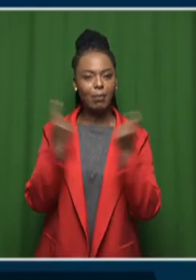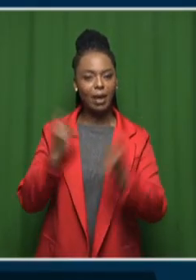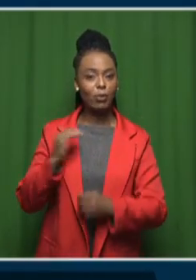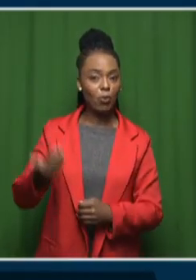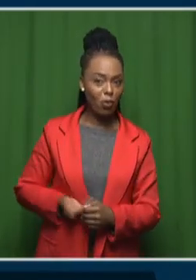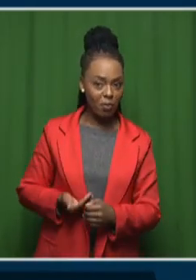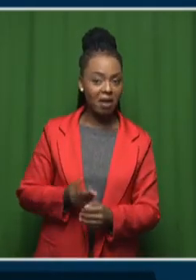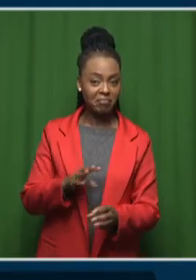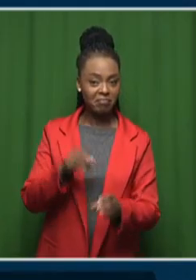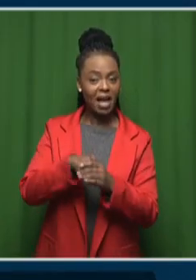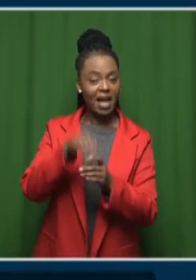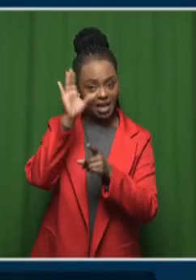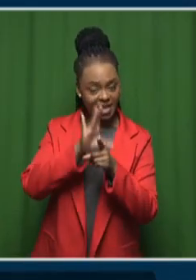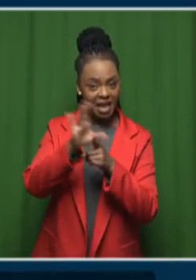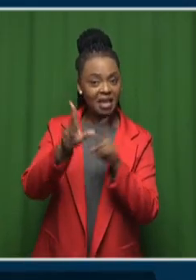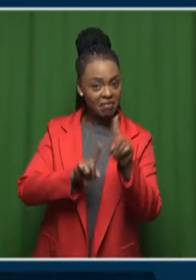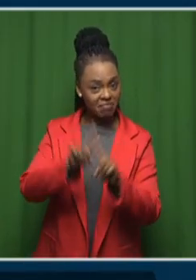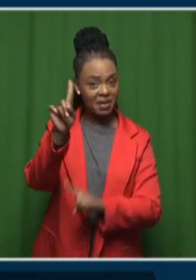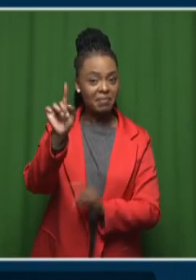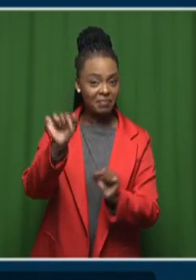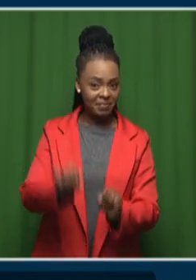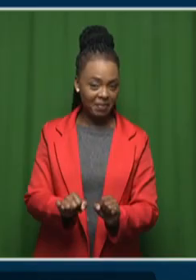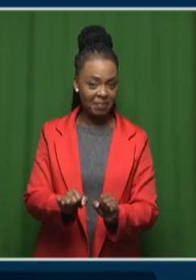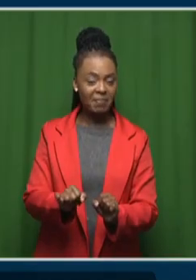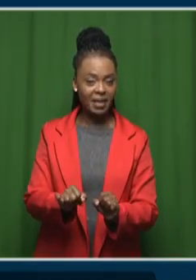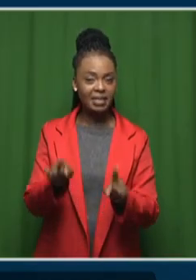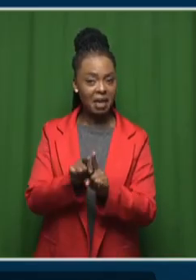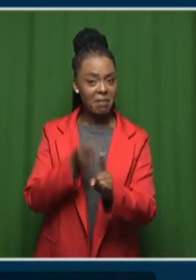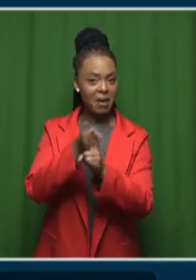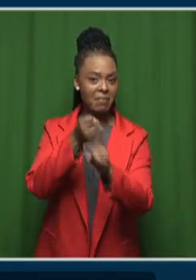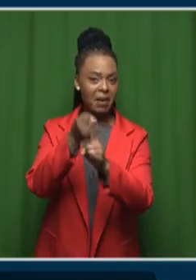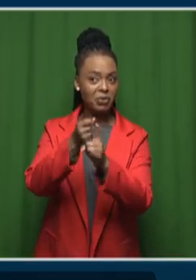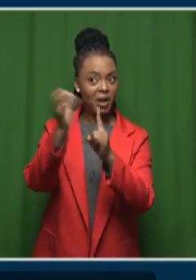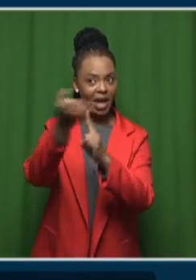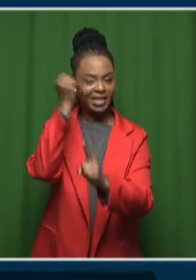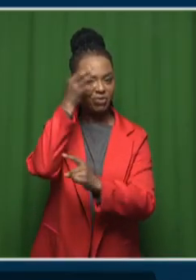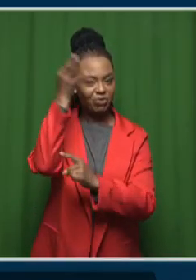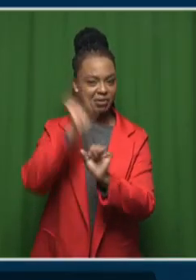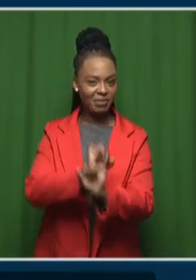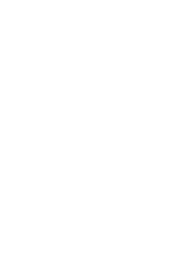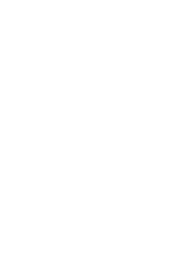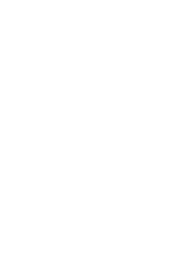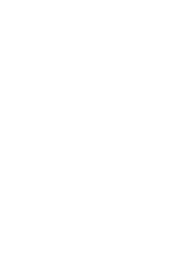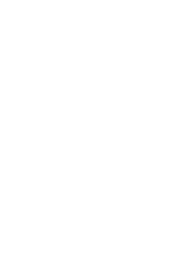who have made it in their career paths and, of course, those still thriving to achieve their dreams.